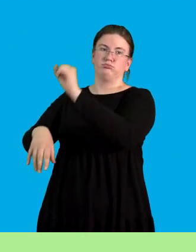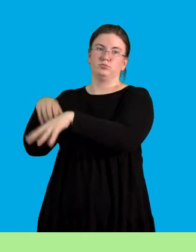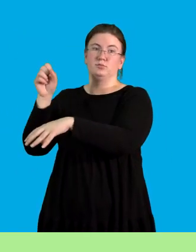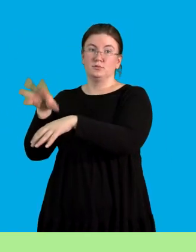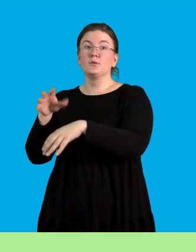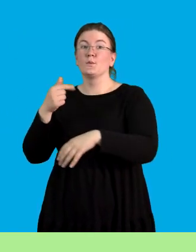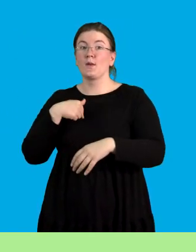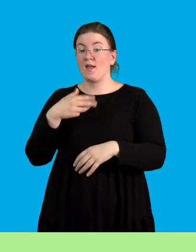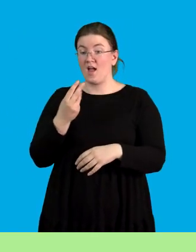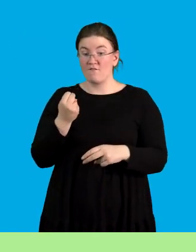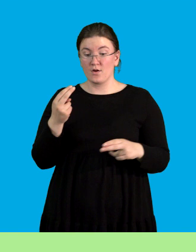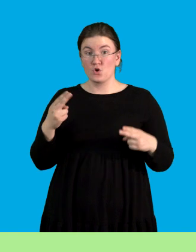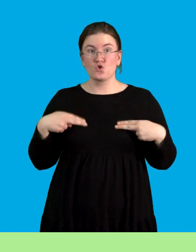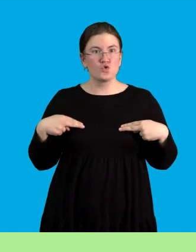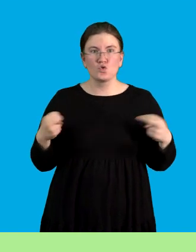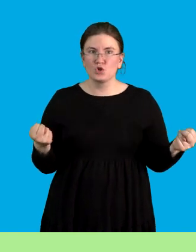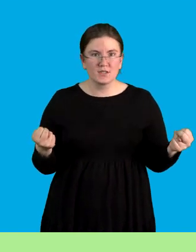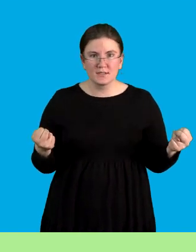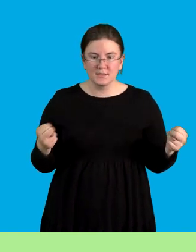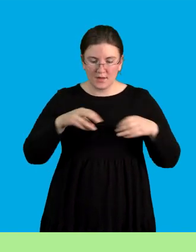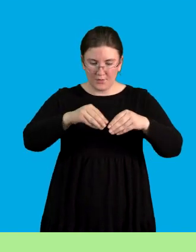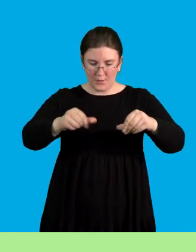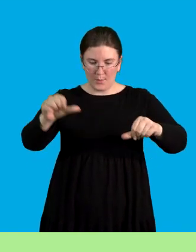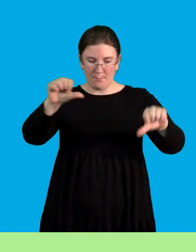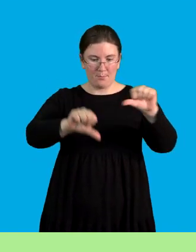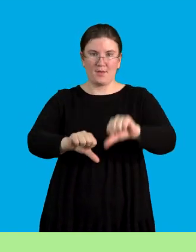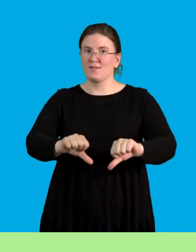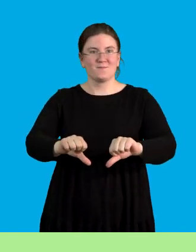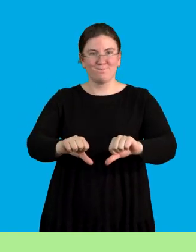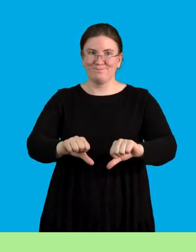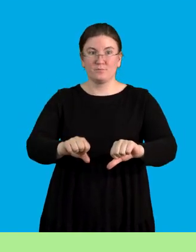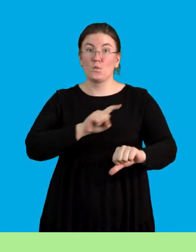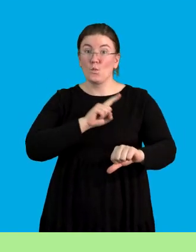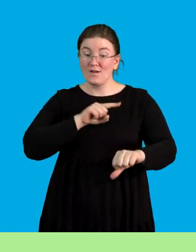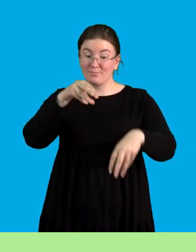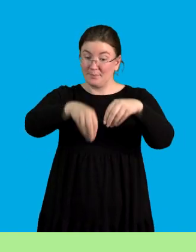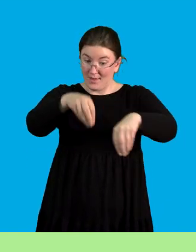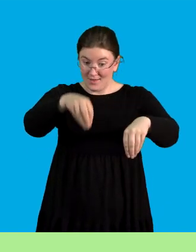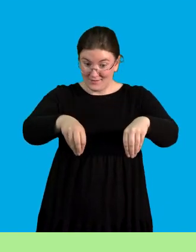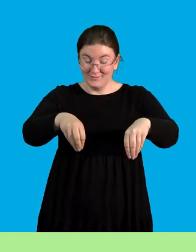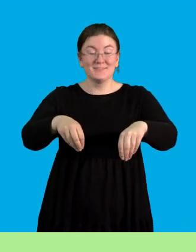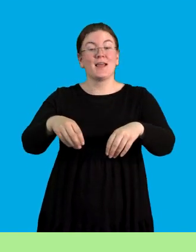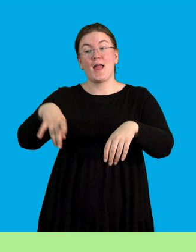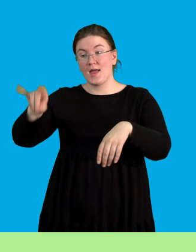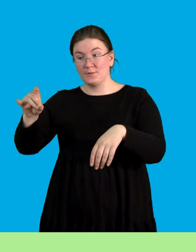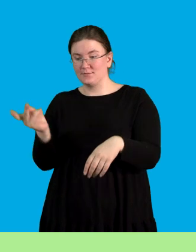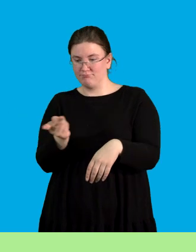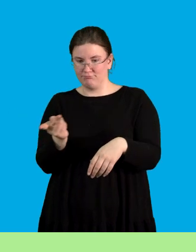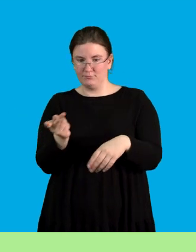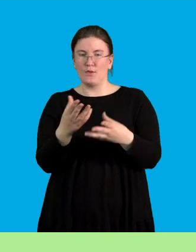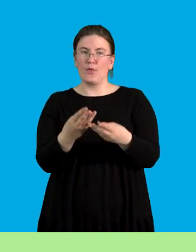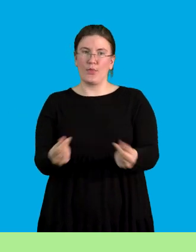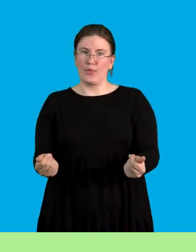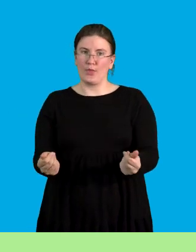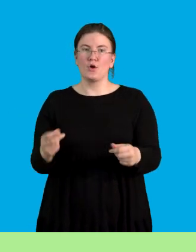nutrients returning back to the soil, because we know that when plants and animals decompose, nutrients return